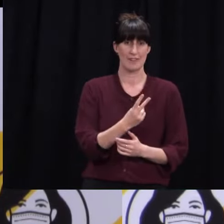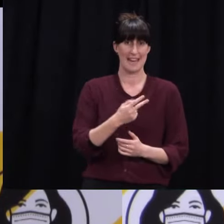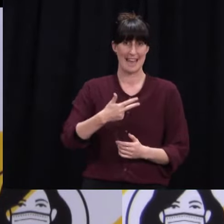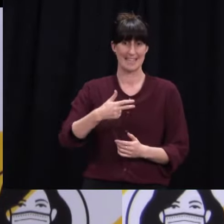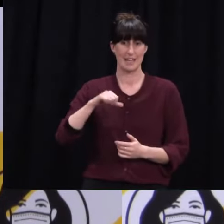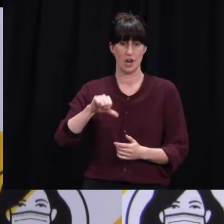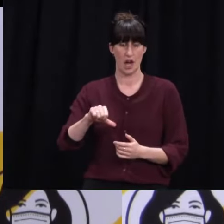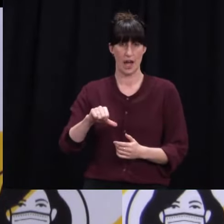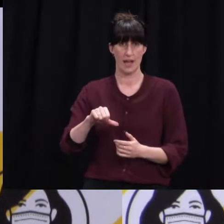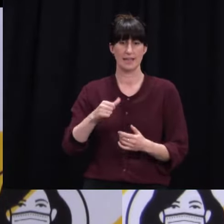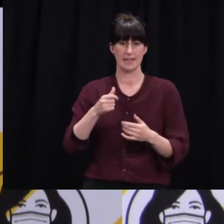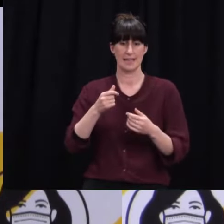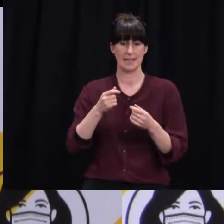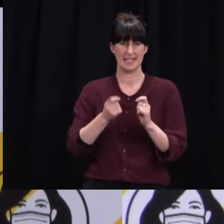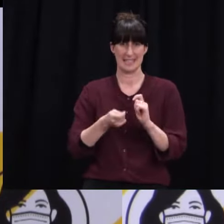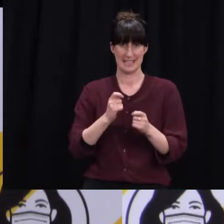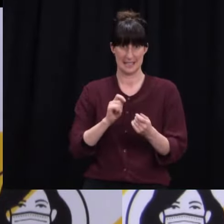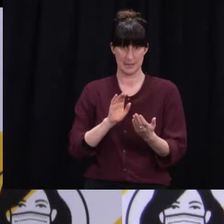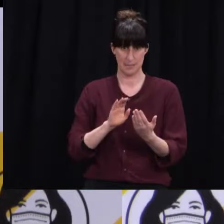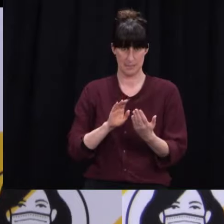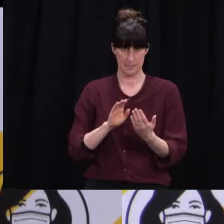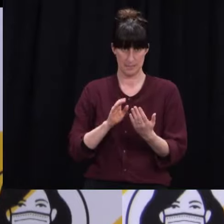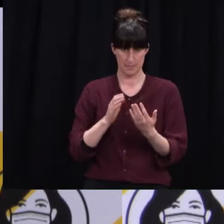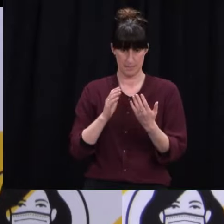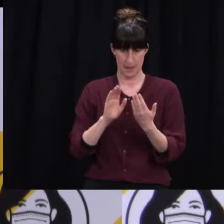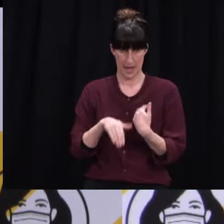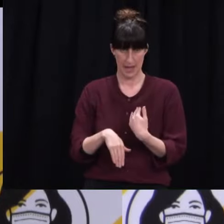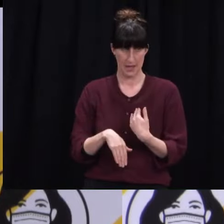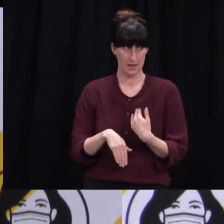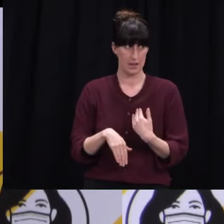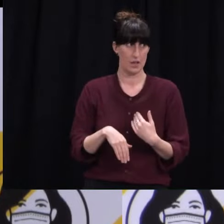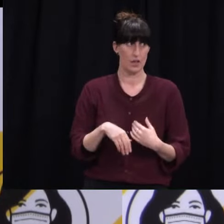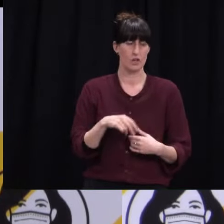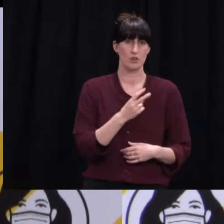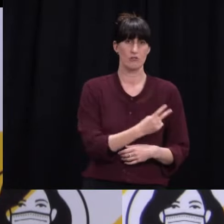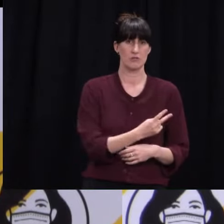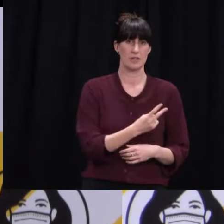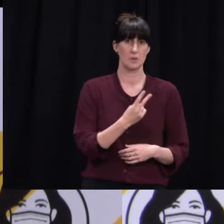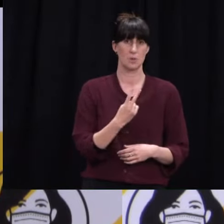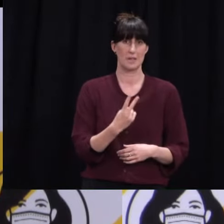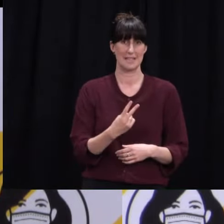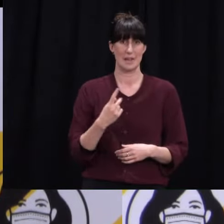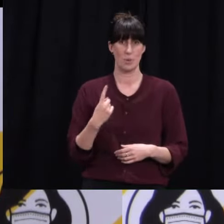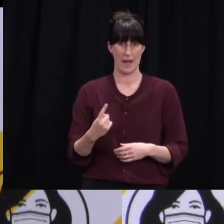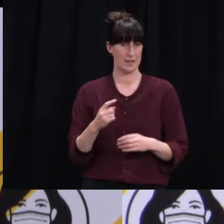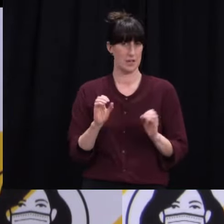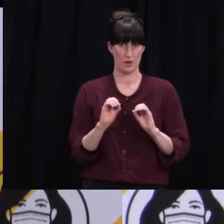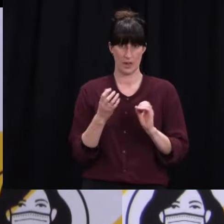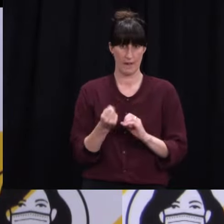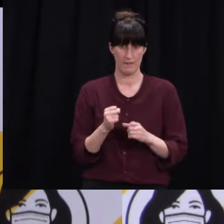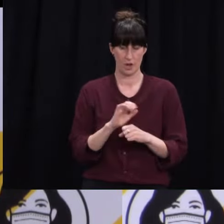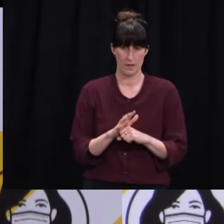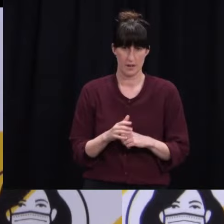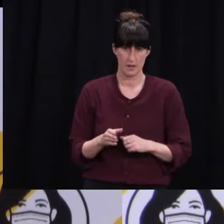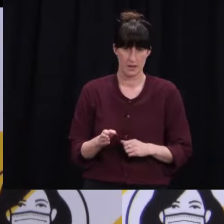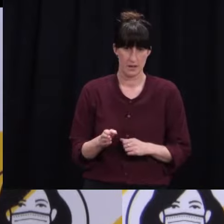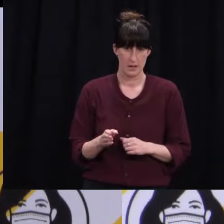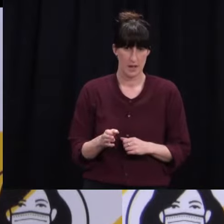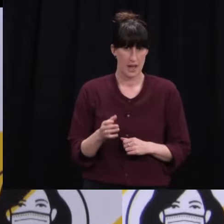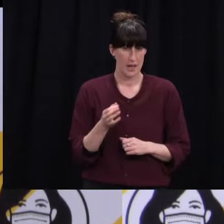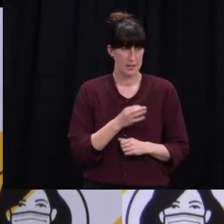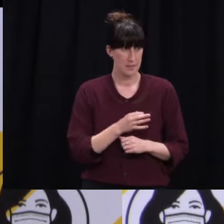those people. So far, 68 positive and 221 negative. Do you not know if they're outside? Does the ministry